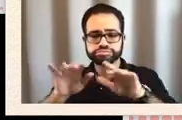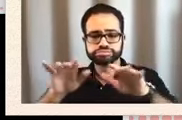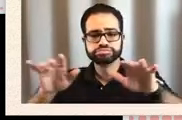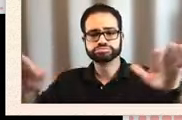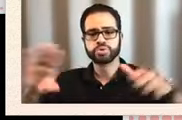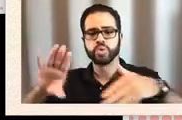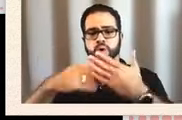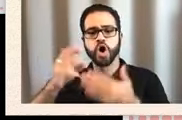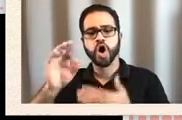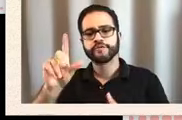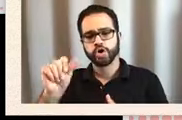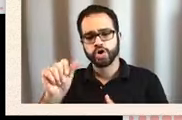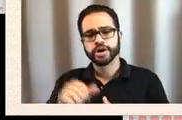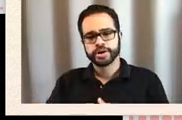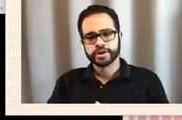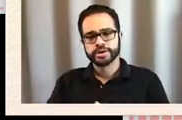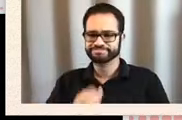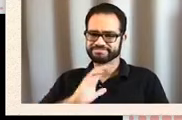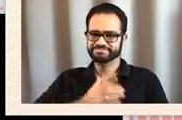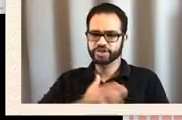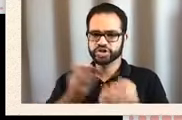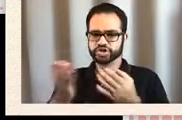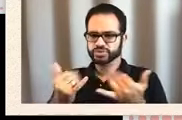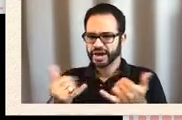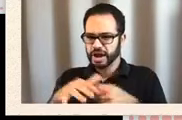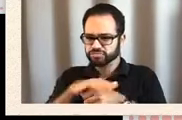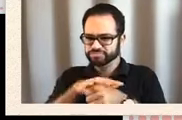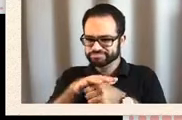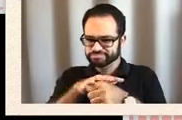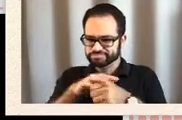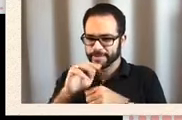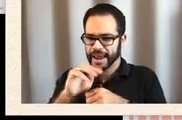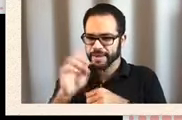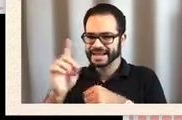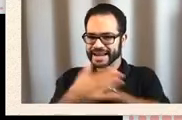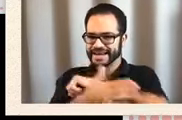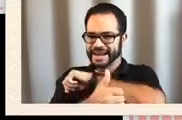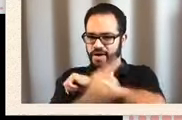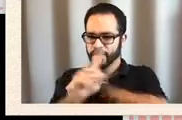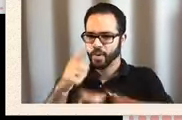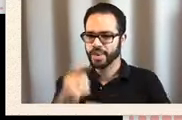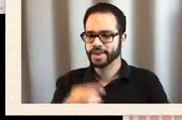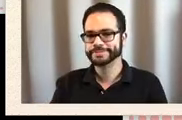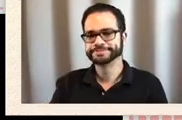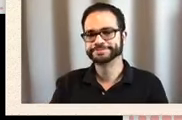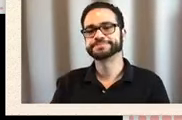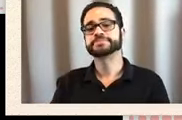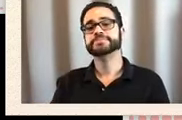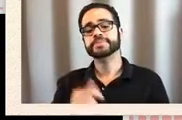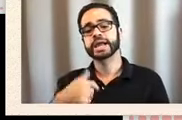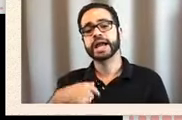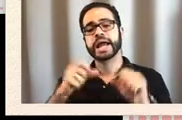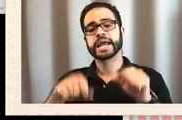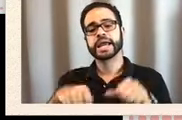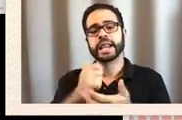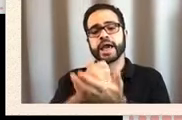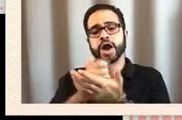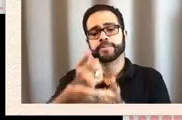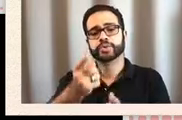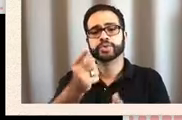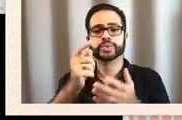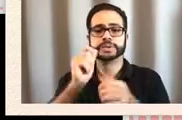though our services are limited to Miami-Dade County right now. So I can help you terminate a guardianship in favor of